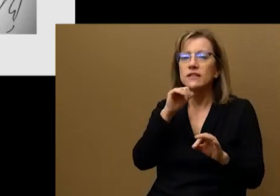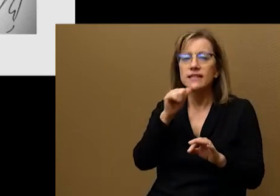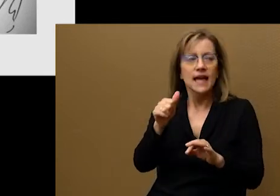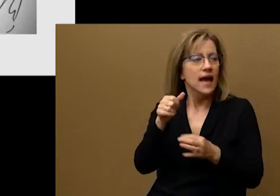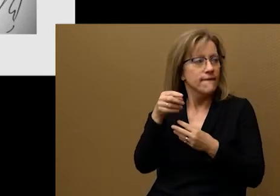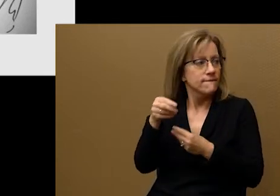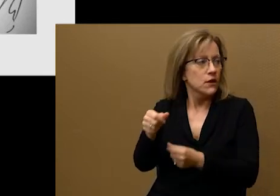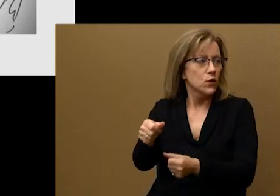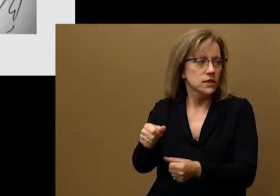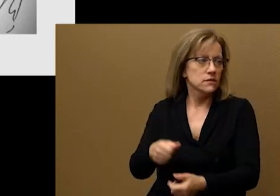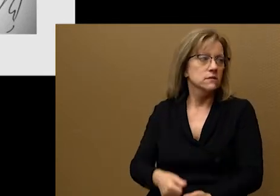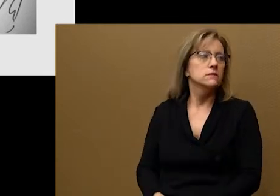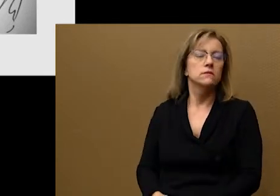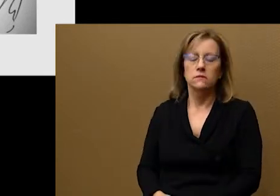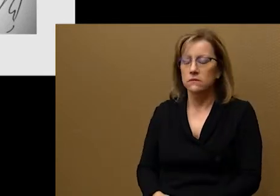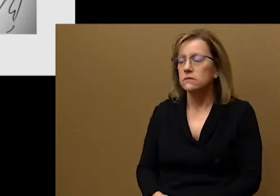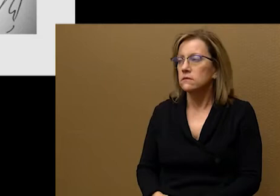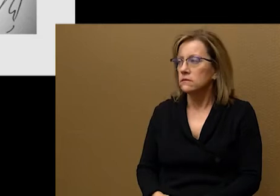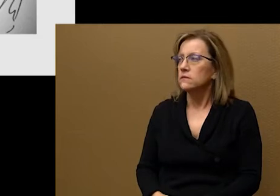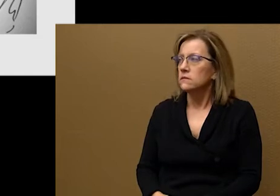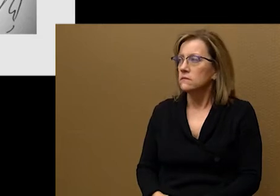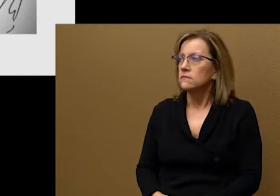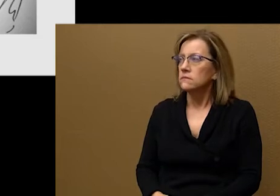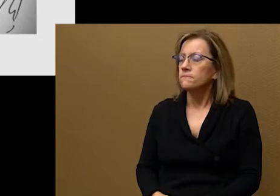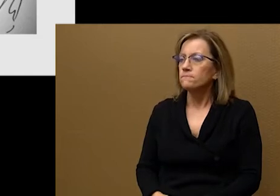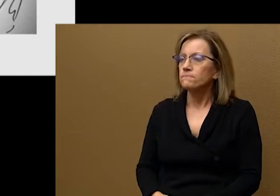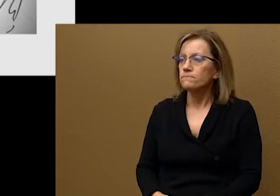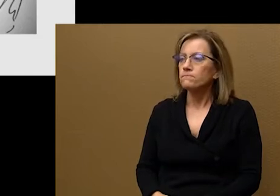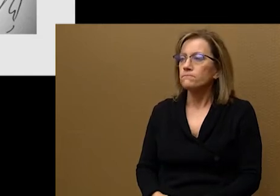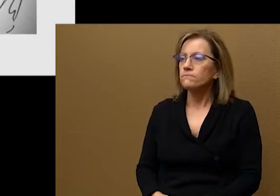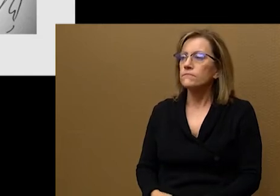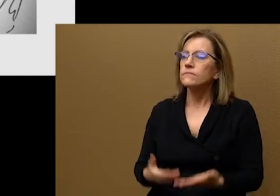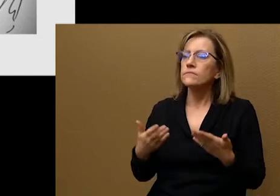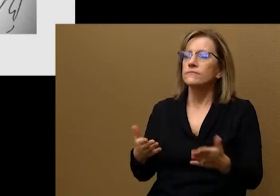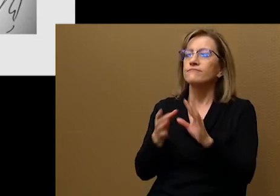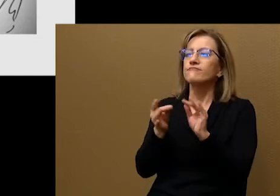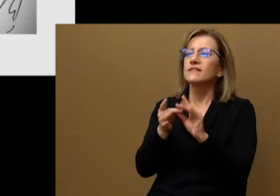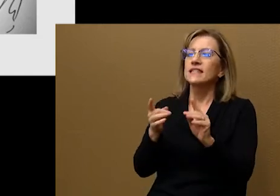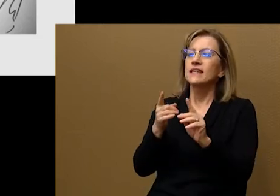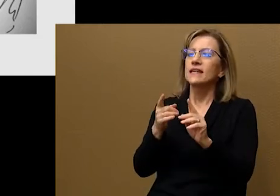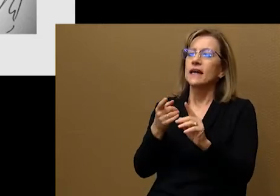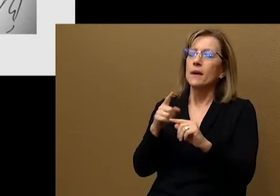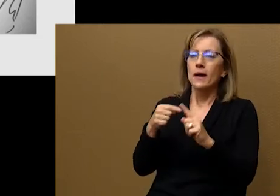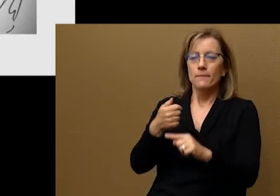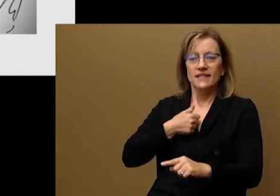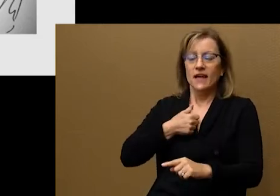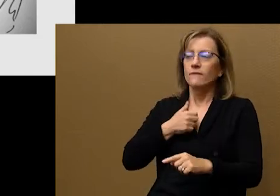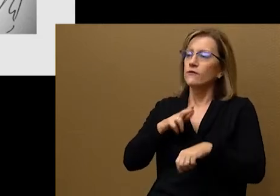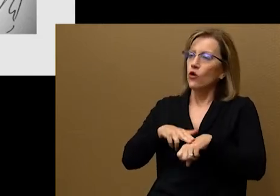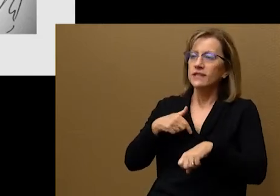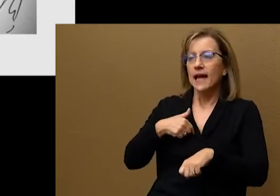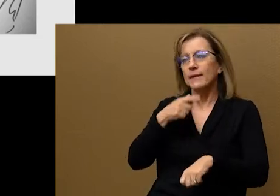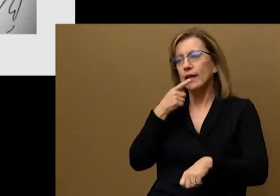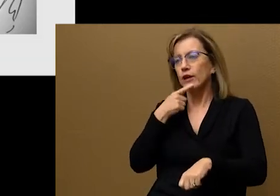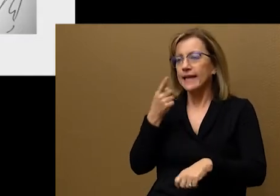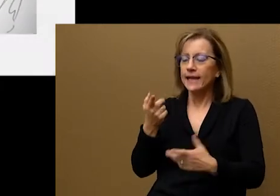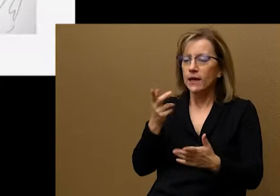So I wanted to say a little bit about me. Of course, I'm hearing,